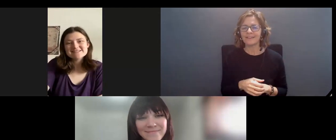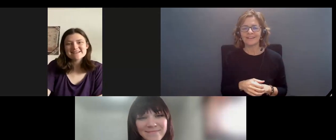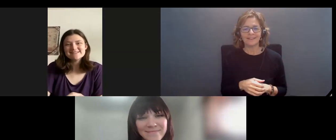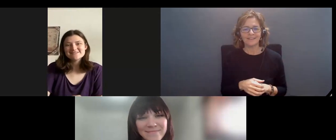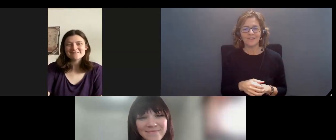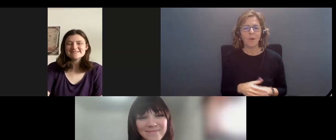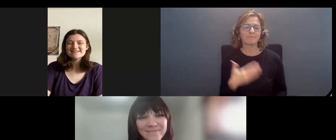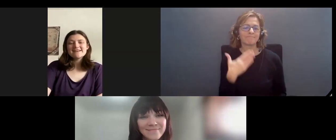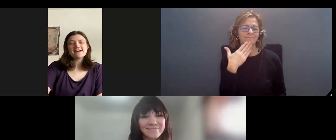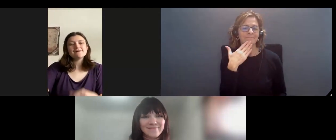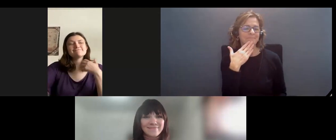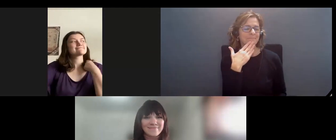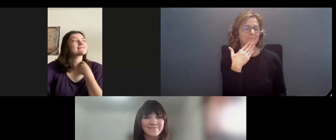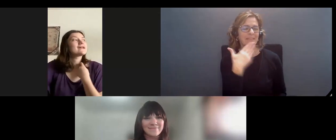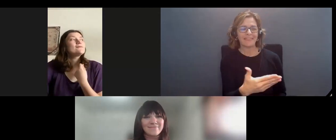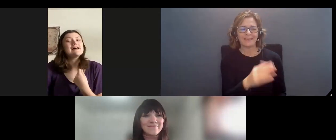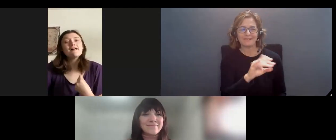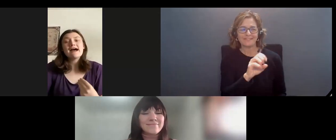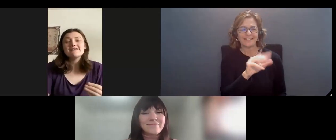thanks, Jessica, Jarvis.